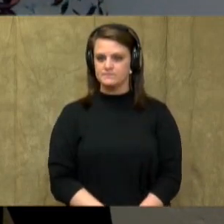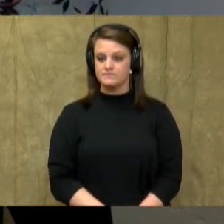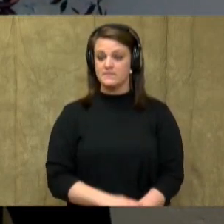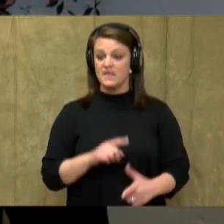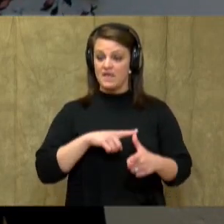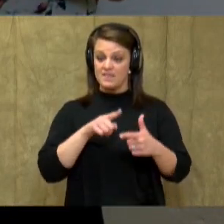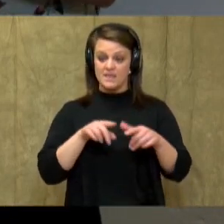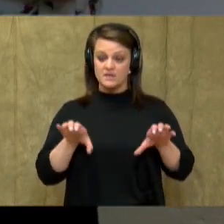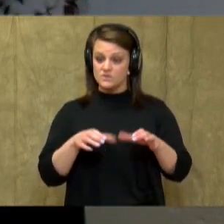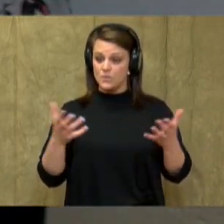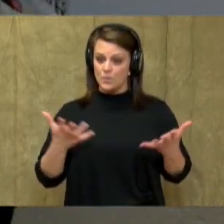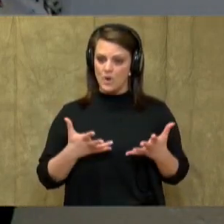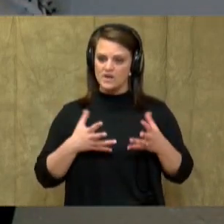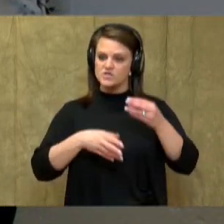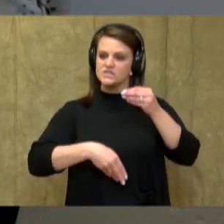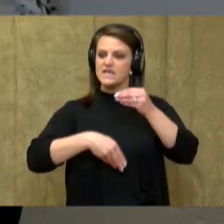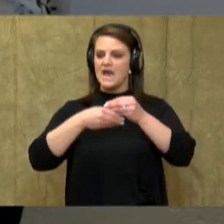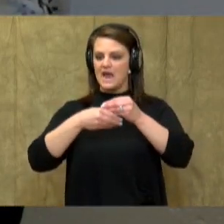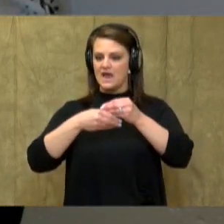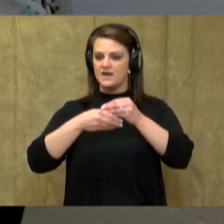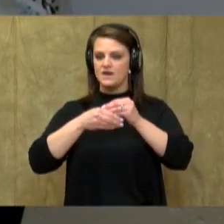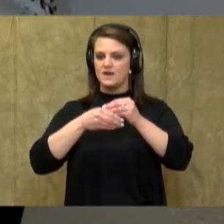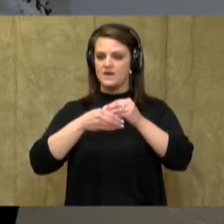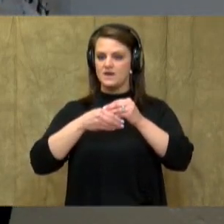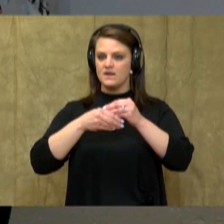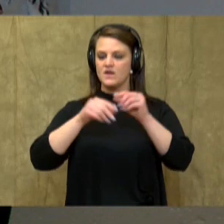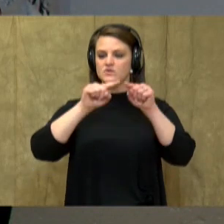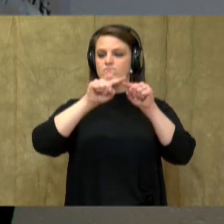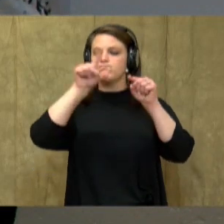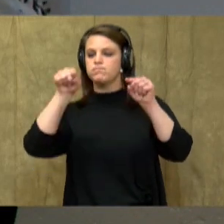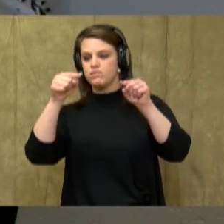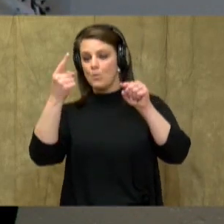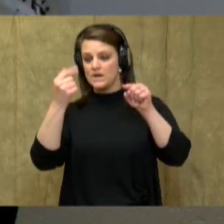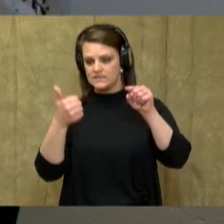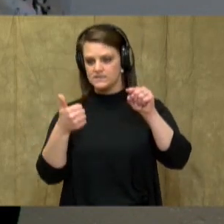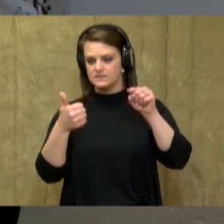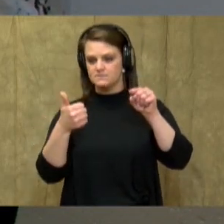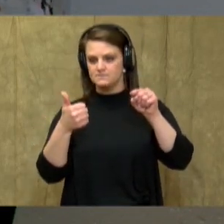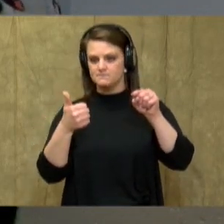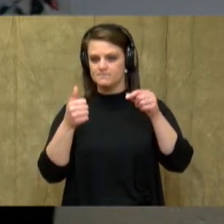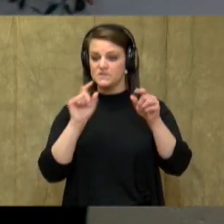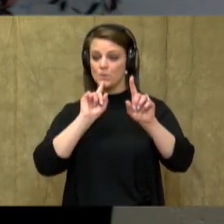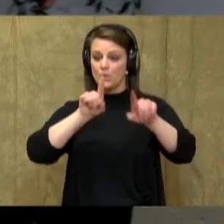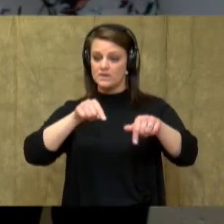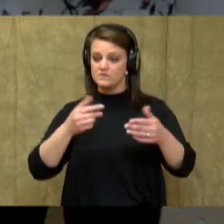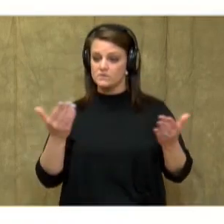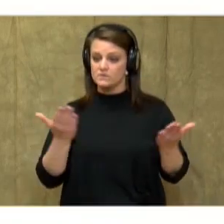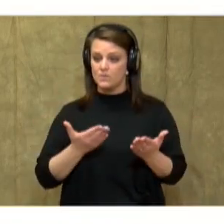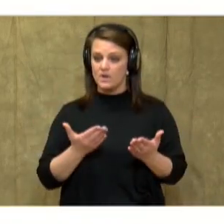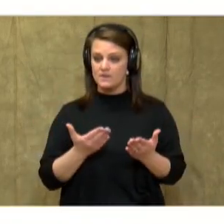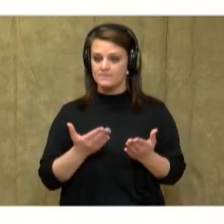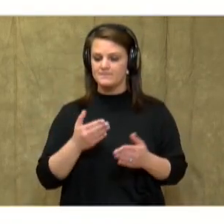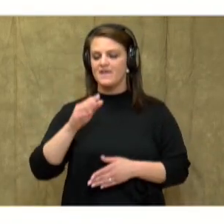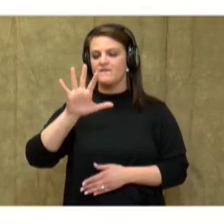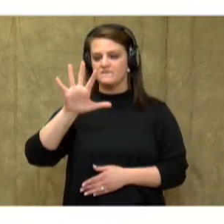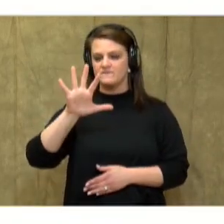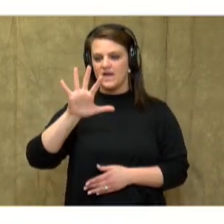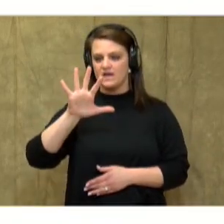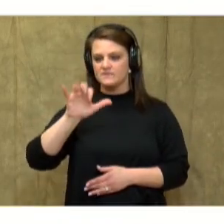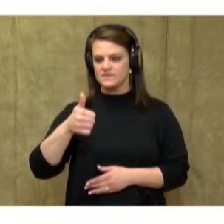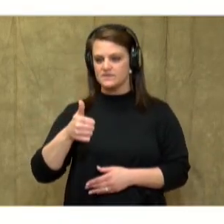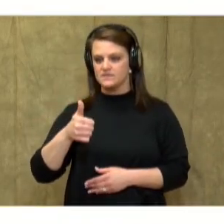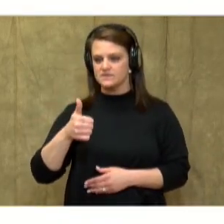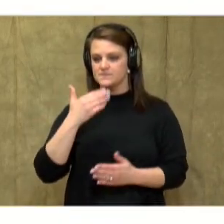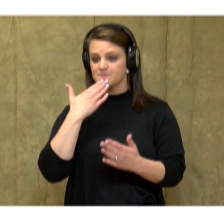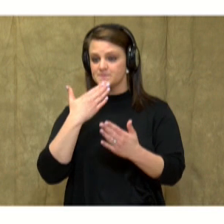to do was add on 1/10. So your answer should have been